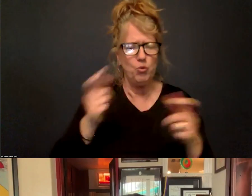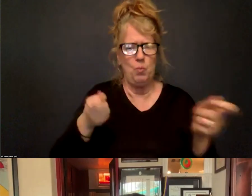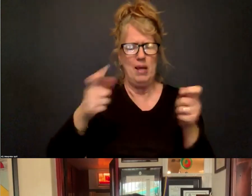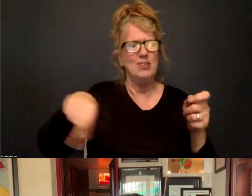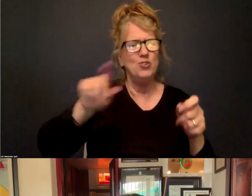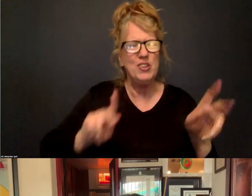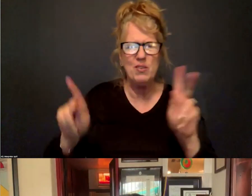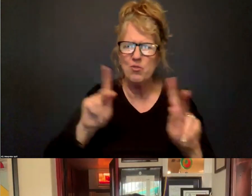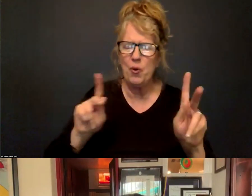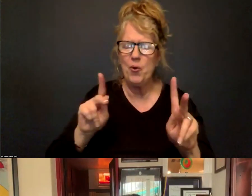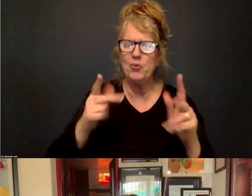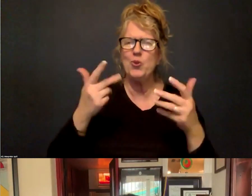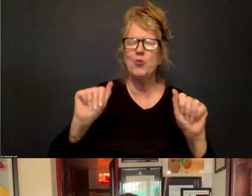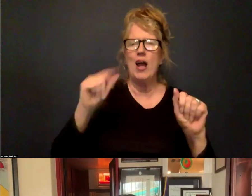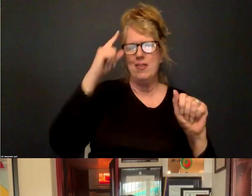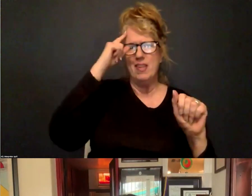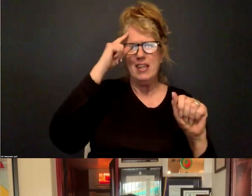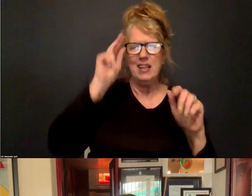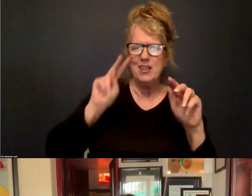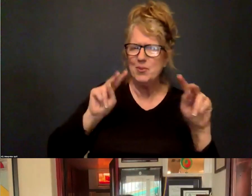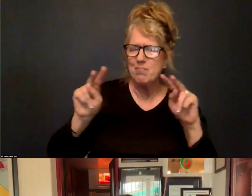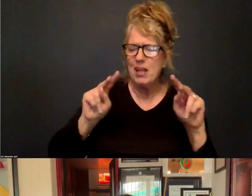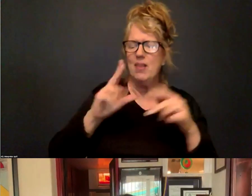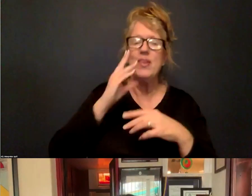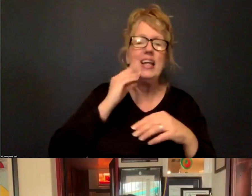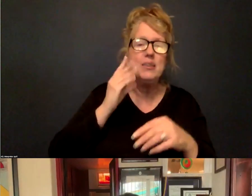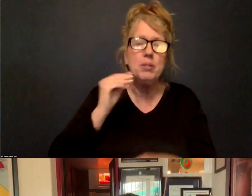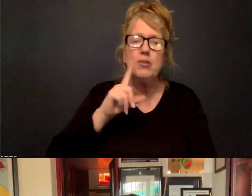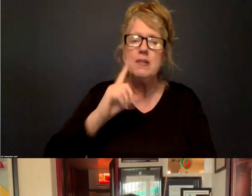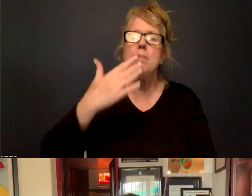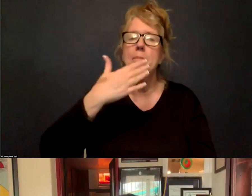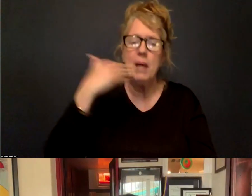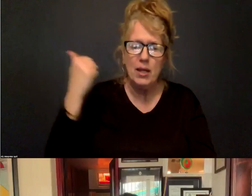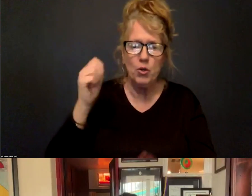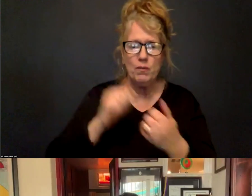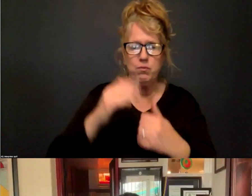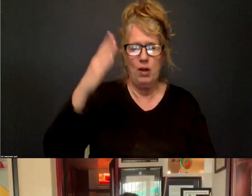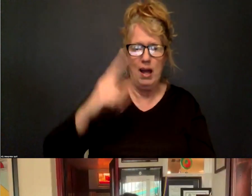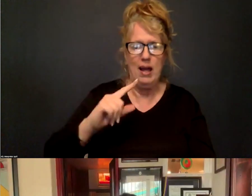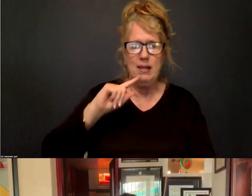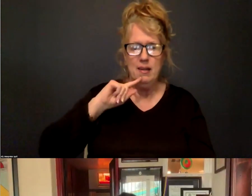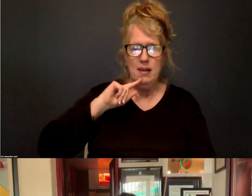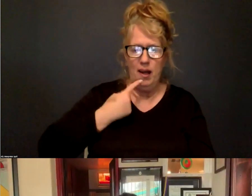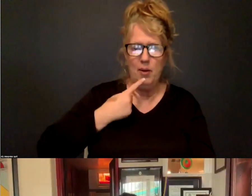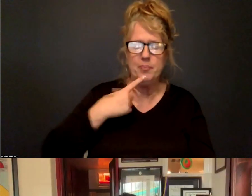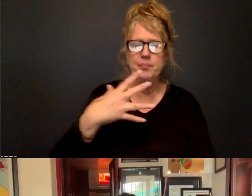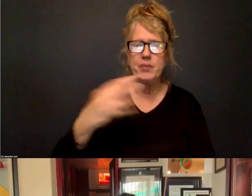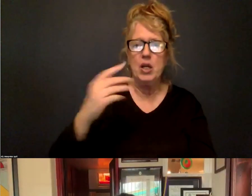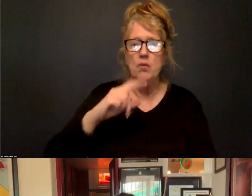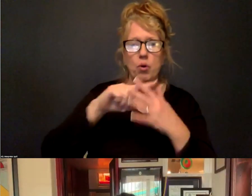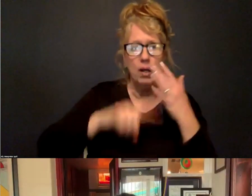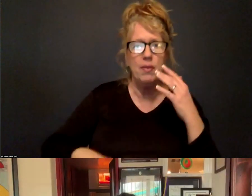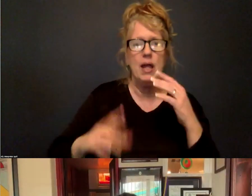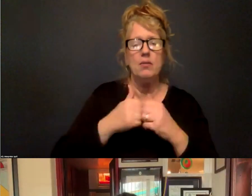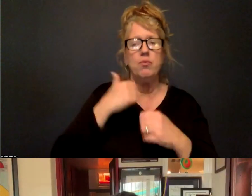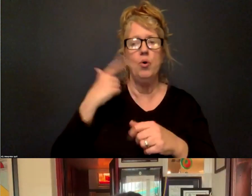it's that kind of thinking that makes the experience better for these high acuity people, where for the longest time, the conventional